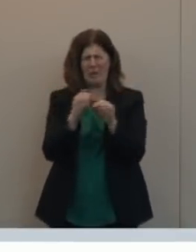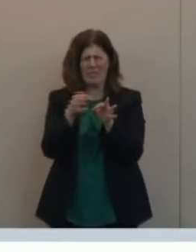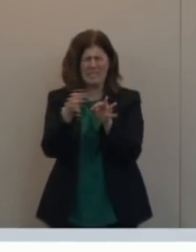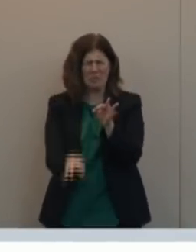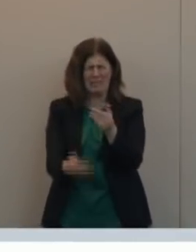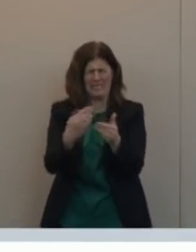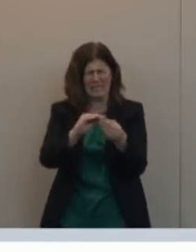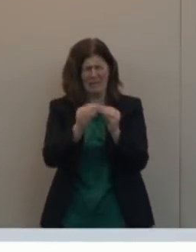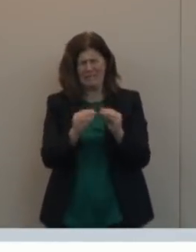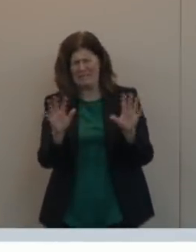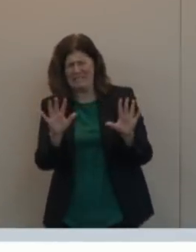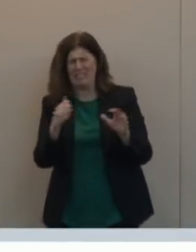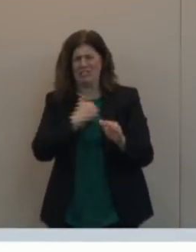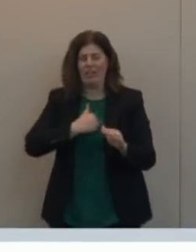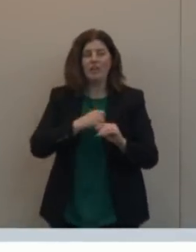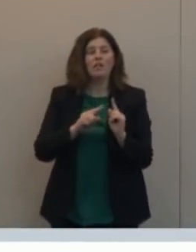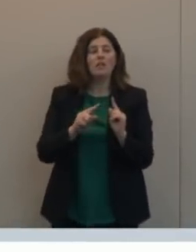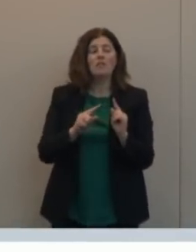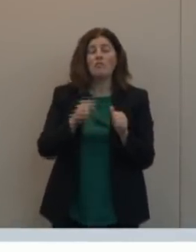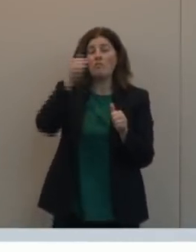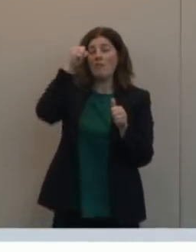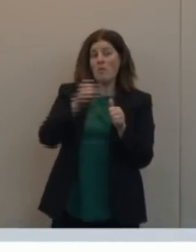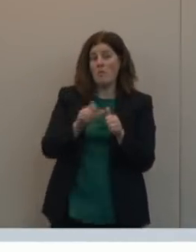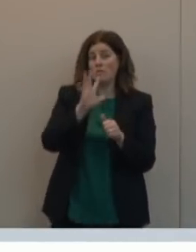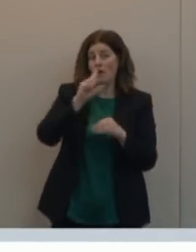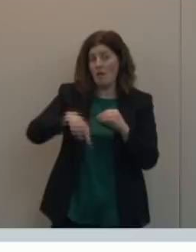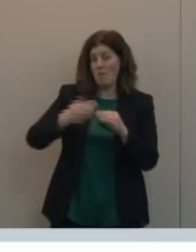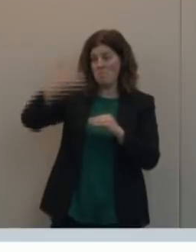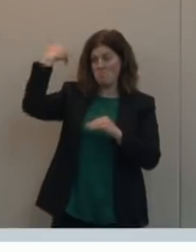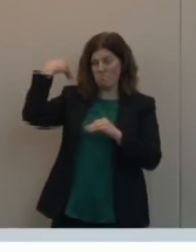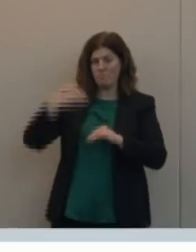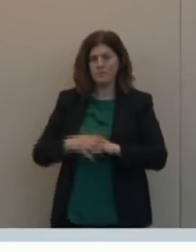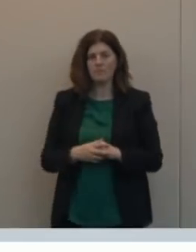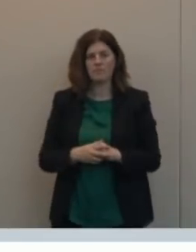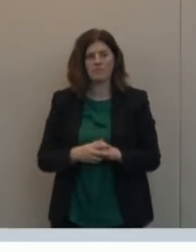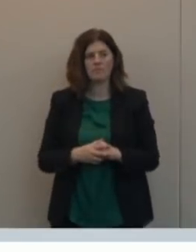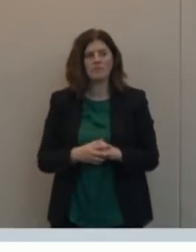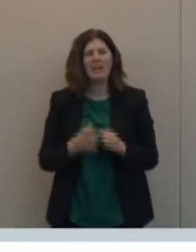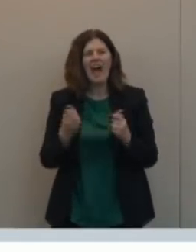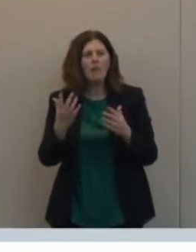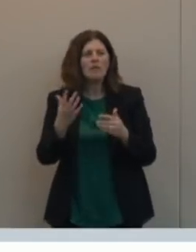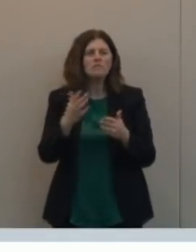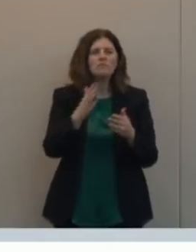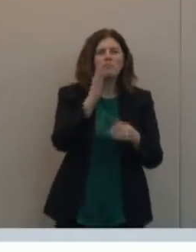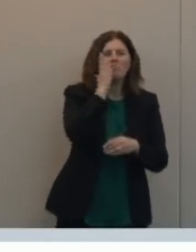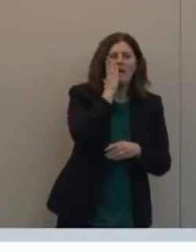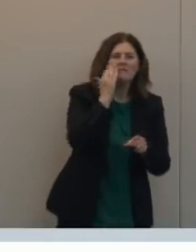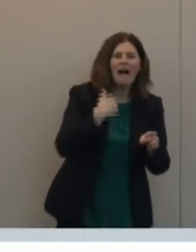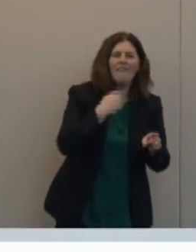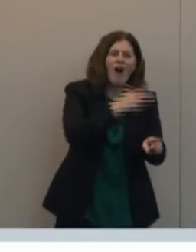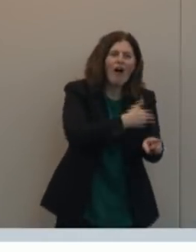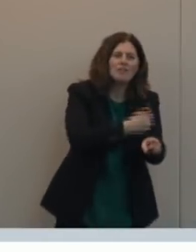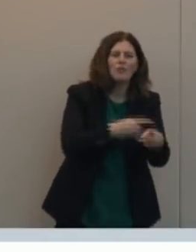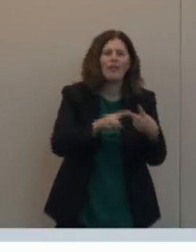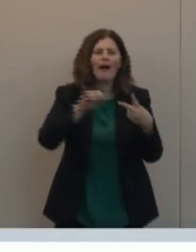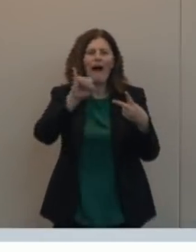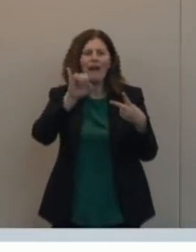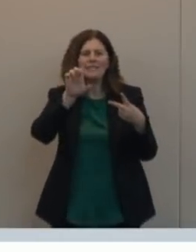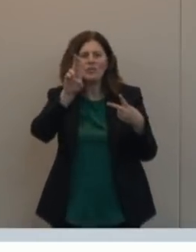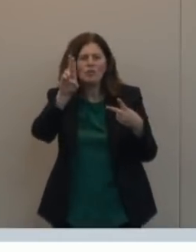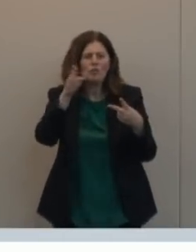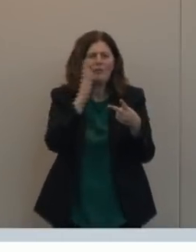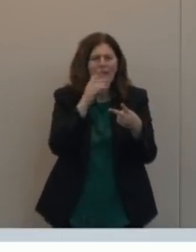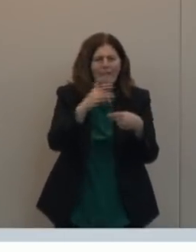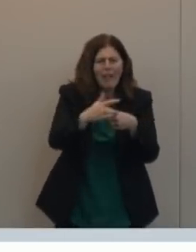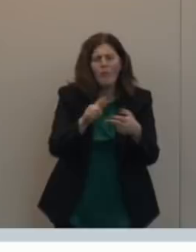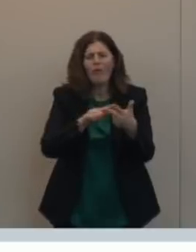remember last time we talked about the fact that how many medical beds, how many ICU beds, how many ventilator beds,